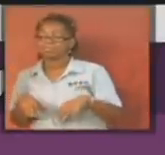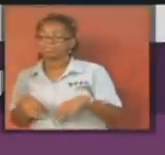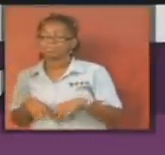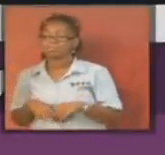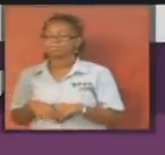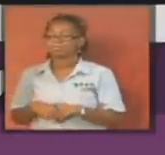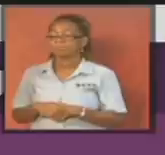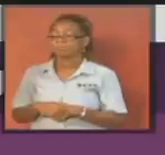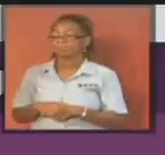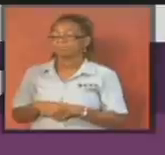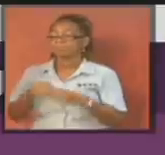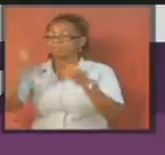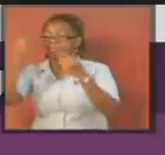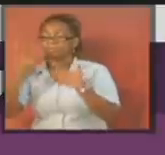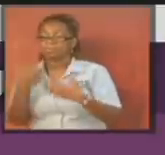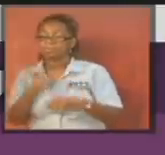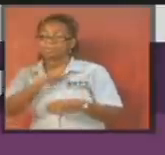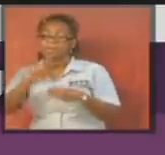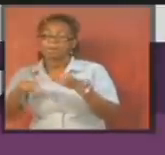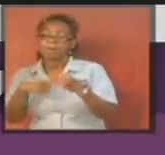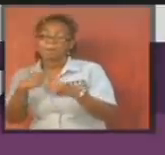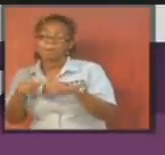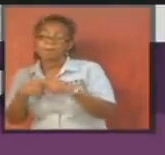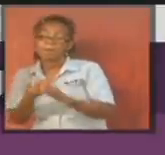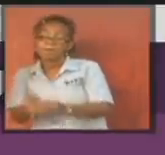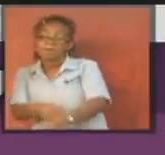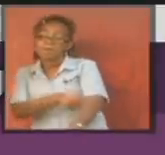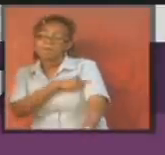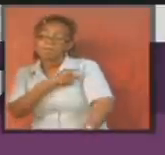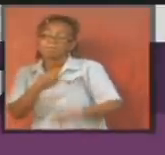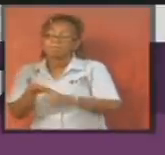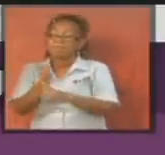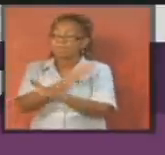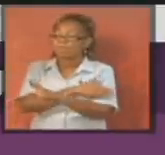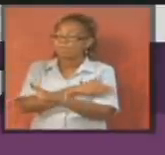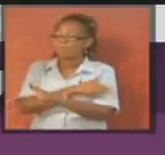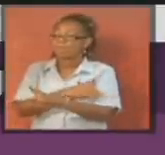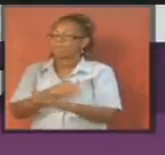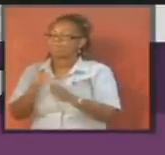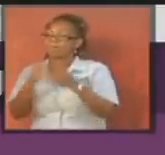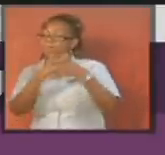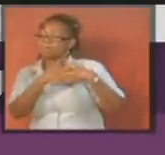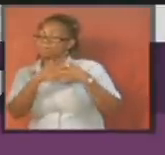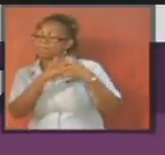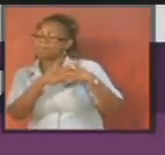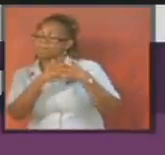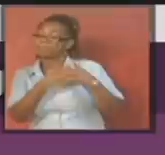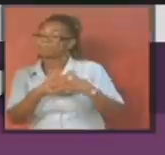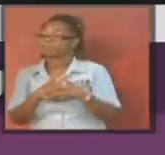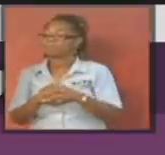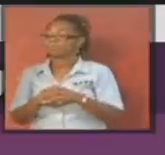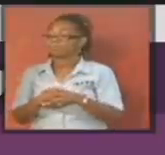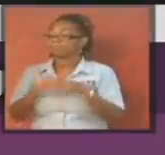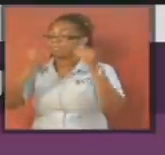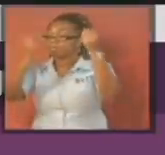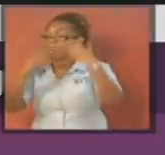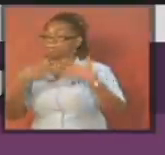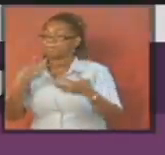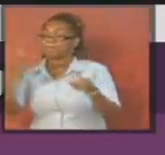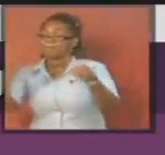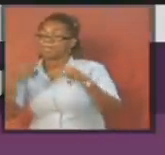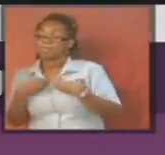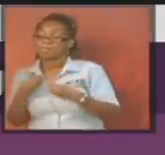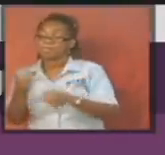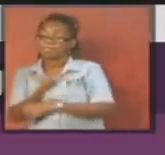notice? And my second question, though, that I asked before wasn't responded, there was no response to it, which is that, is this the first time that the